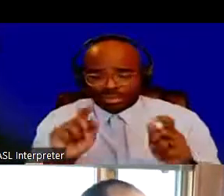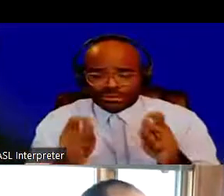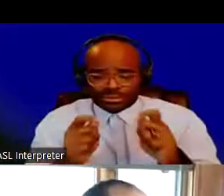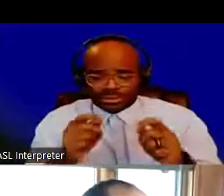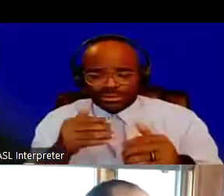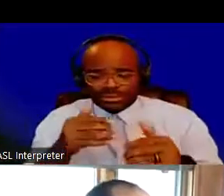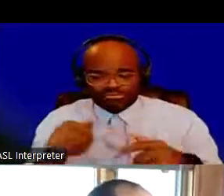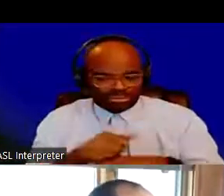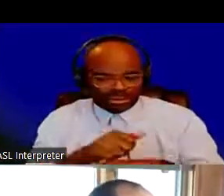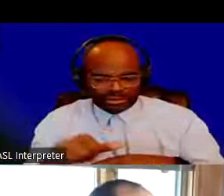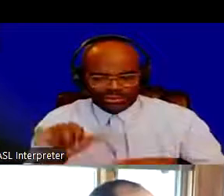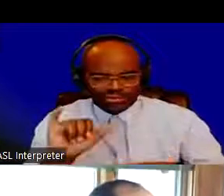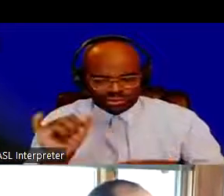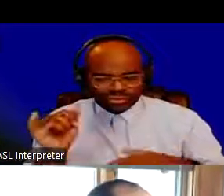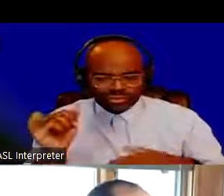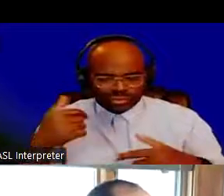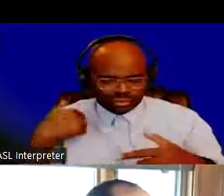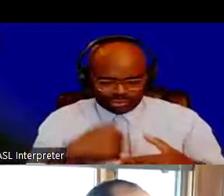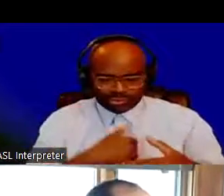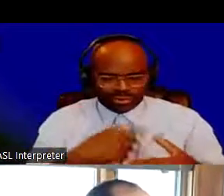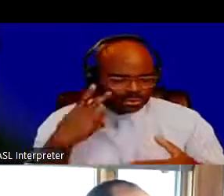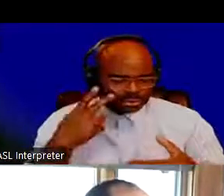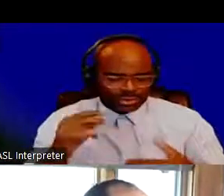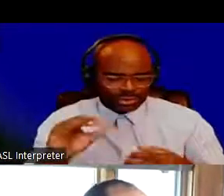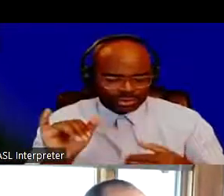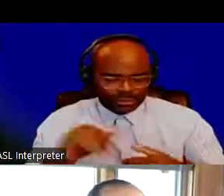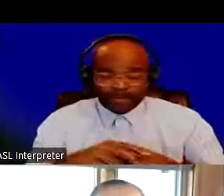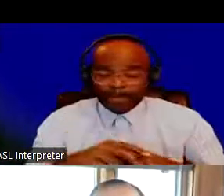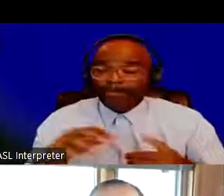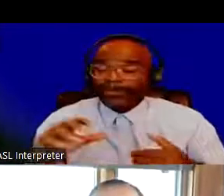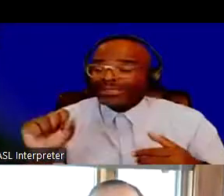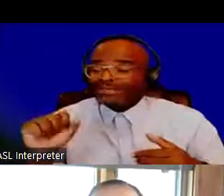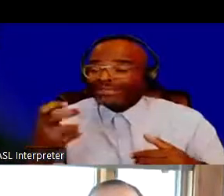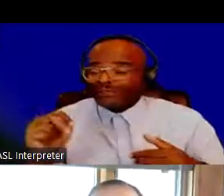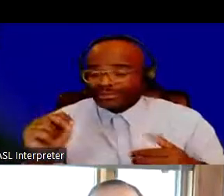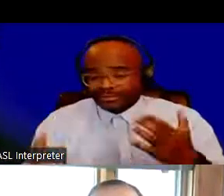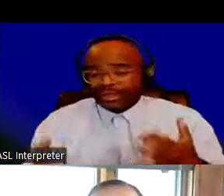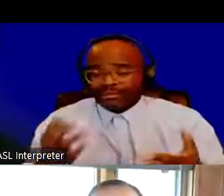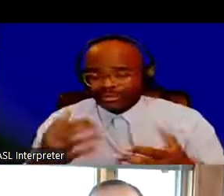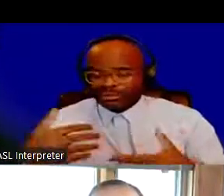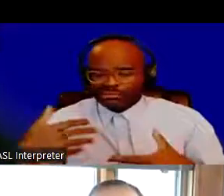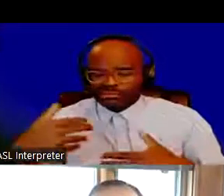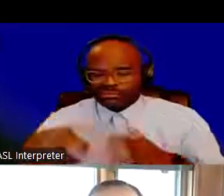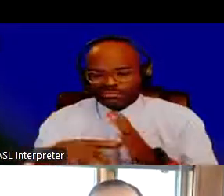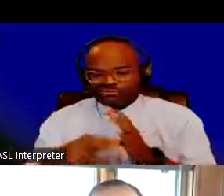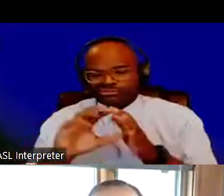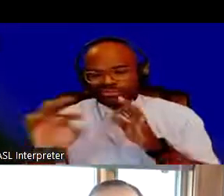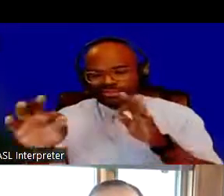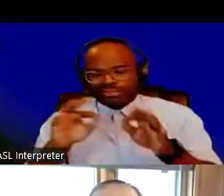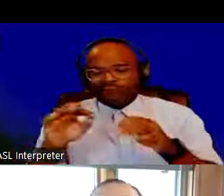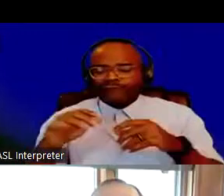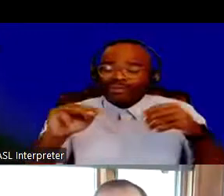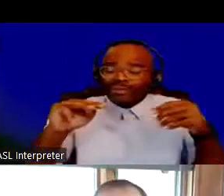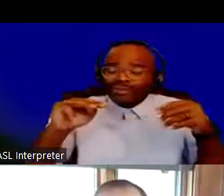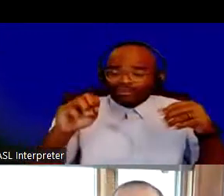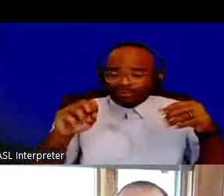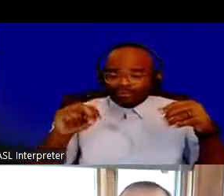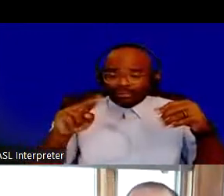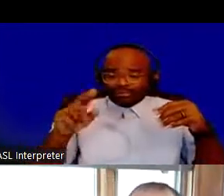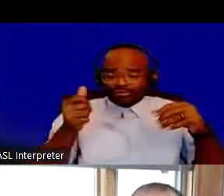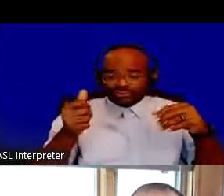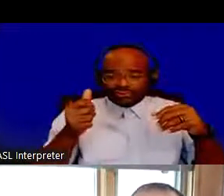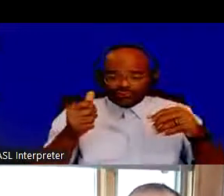that will be working as well. And Stephen, you might want to kind of recap to the geography for the menu itself. The